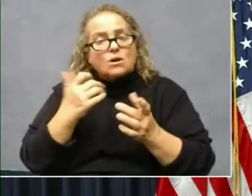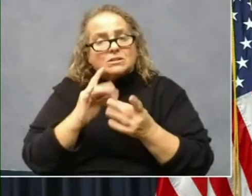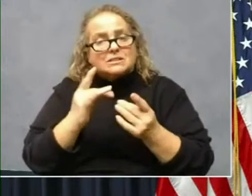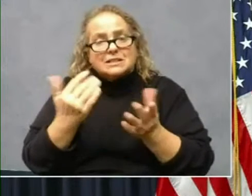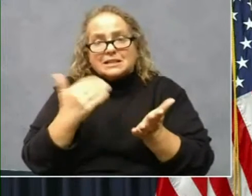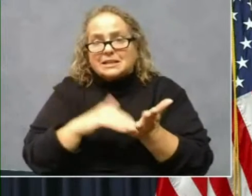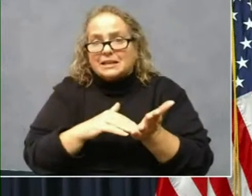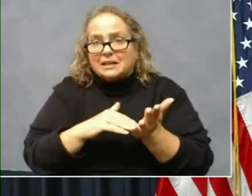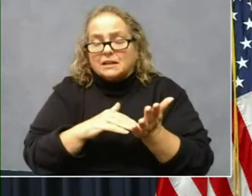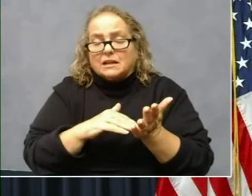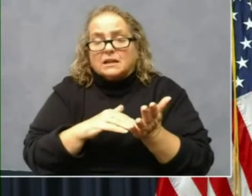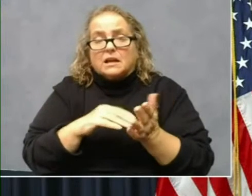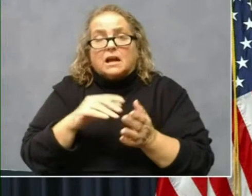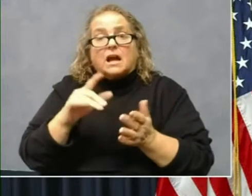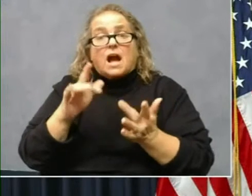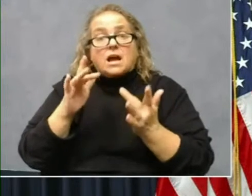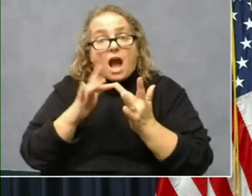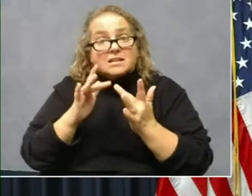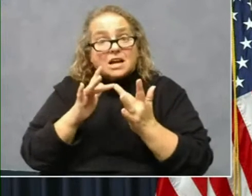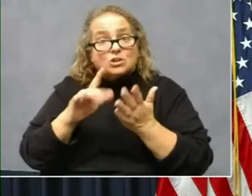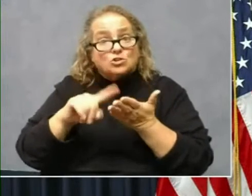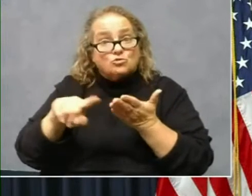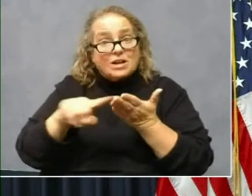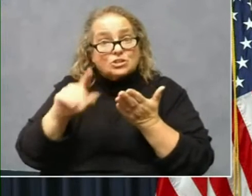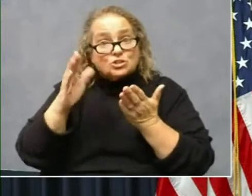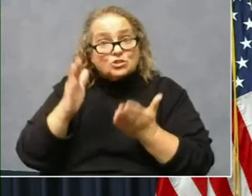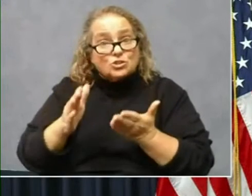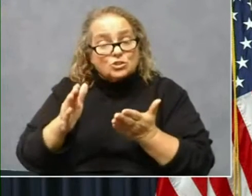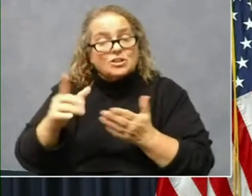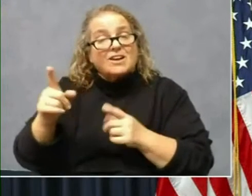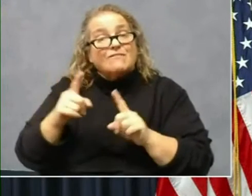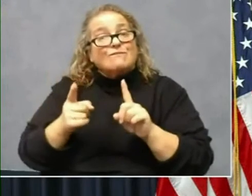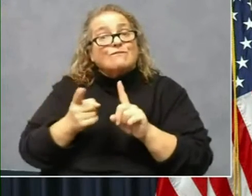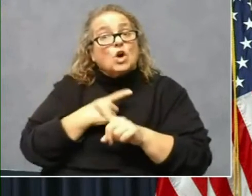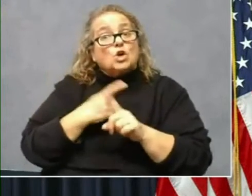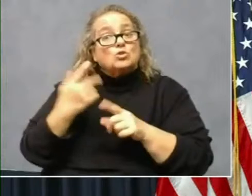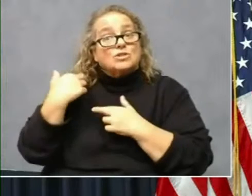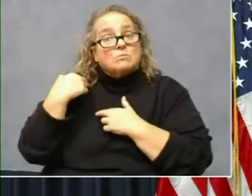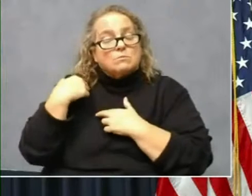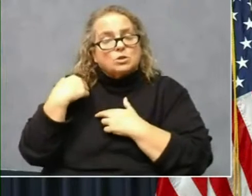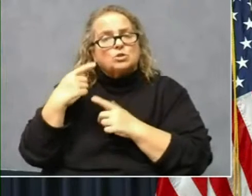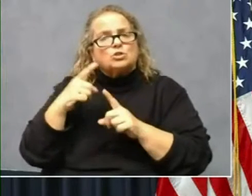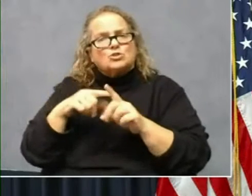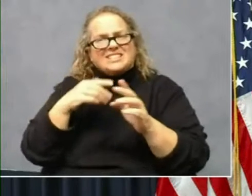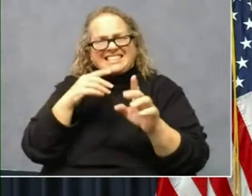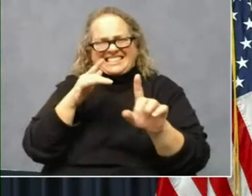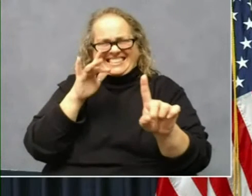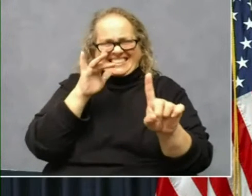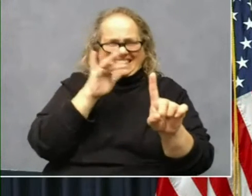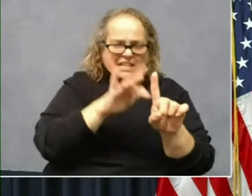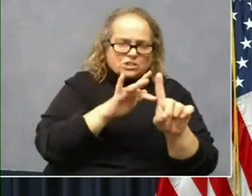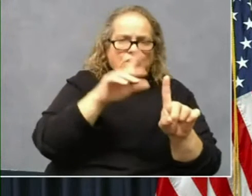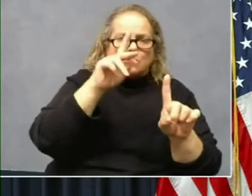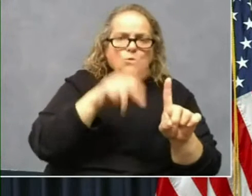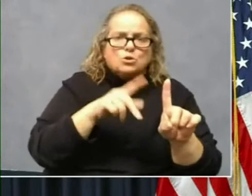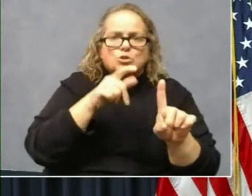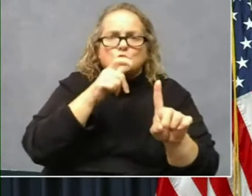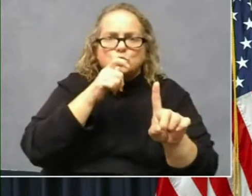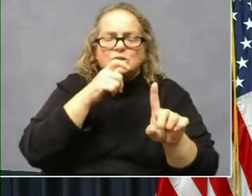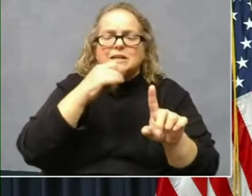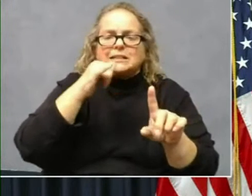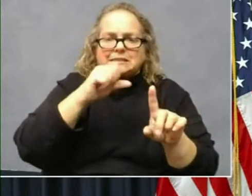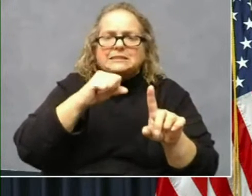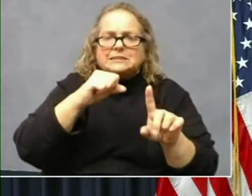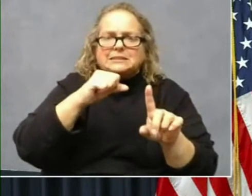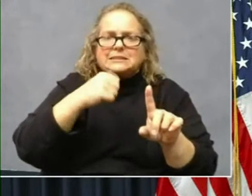of contact tracing is first to reach out to the individual that's positive and make sure they don't spread the virus. In other words, that they